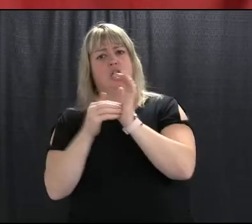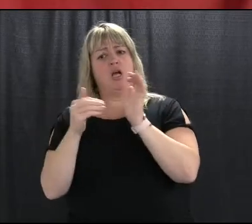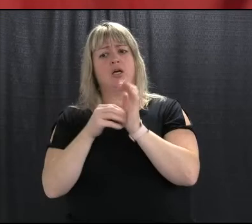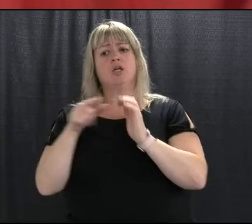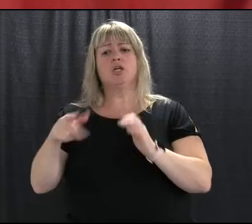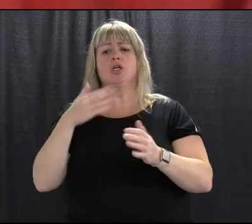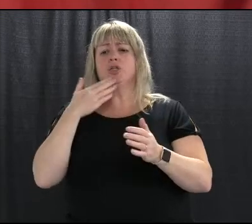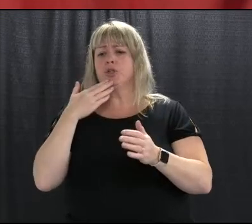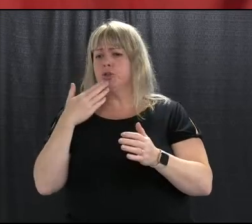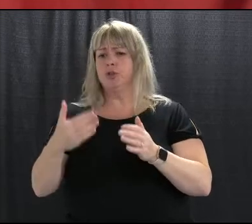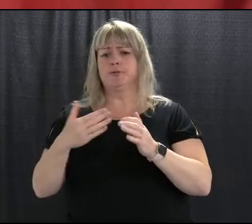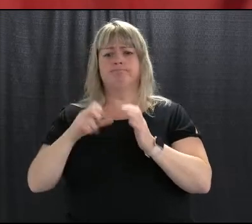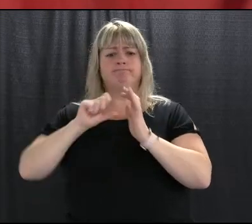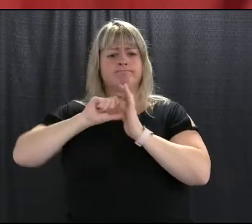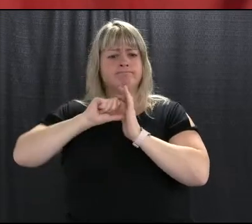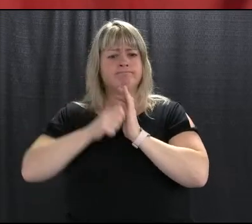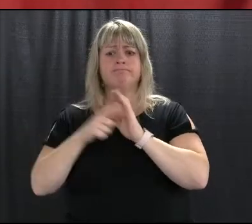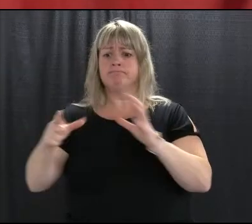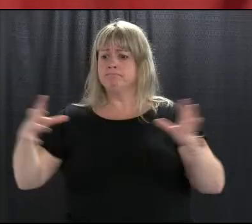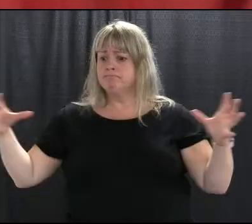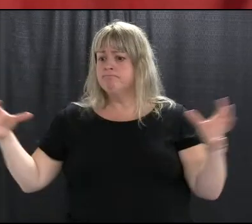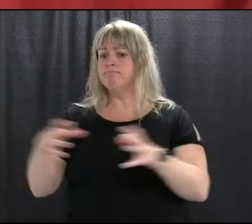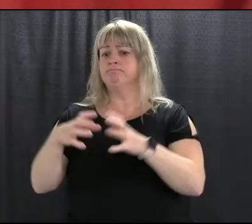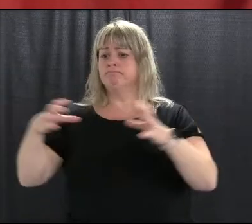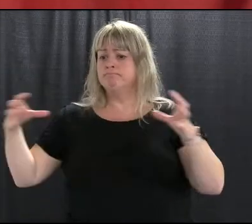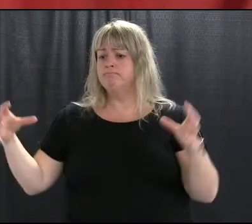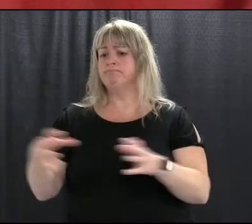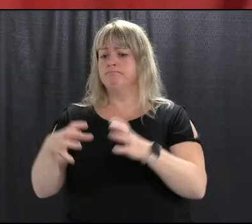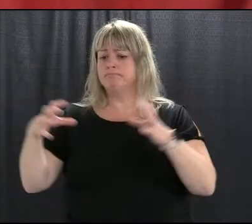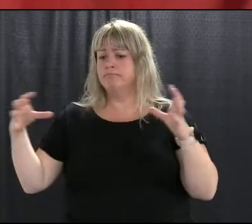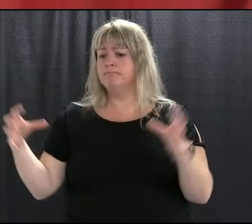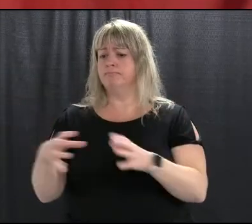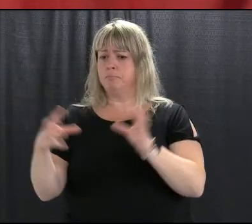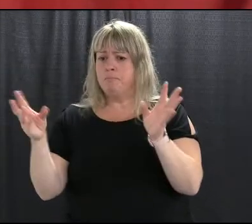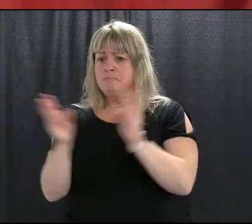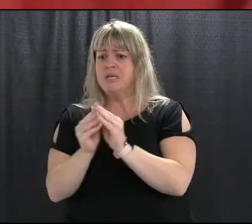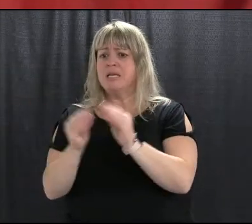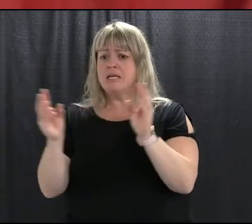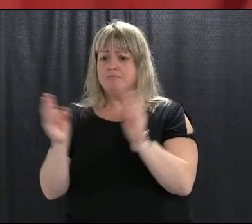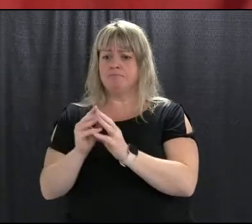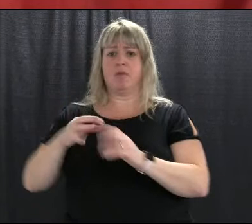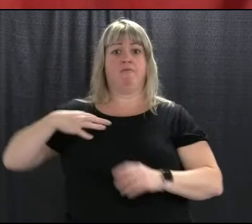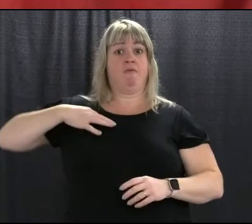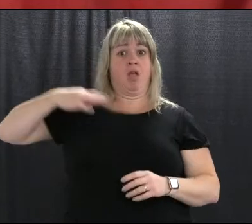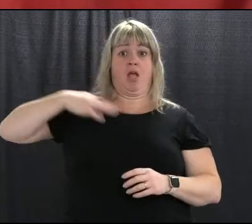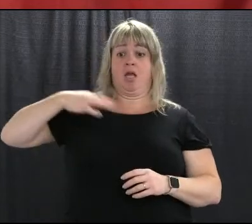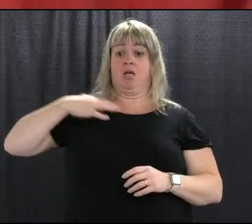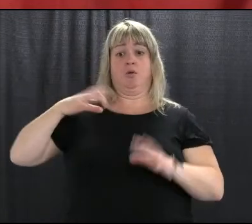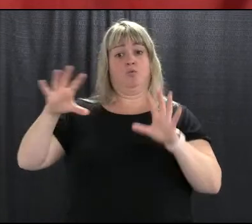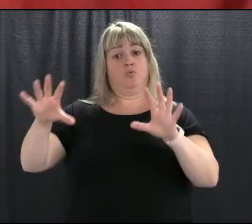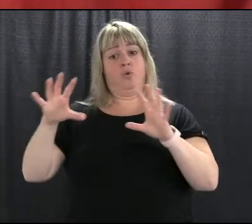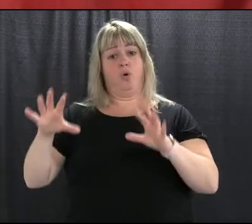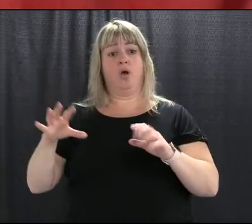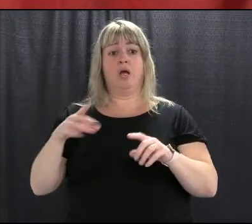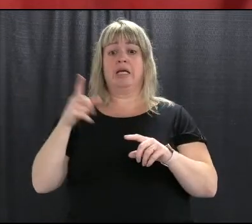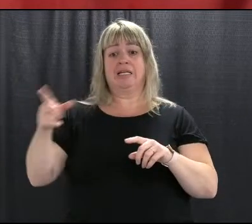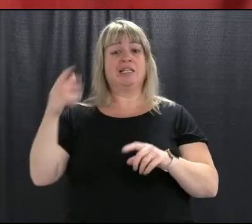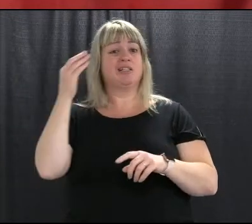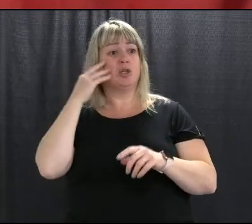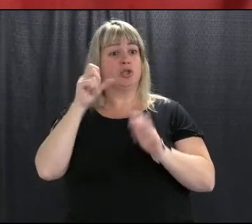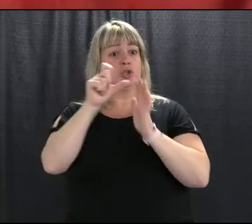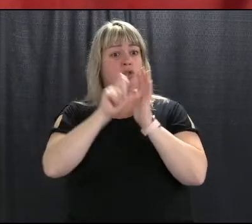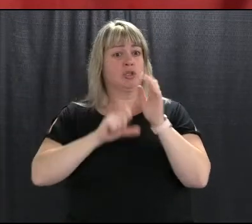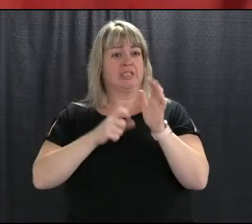that they have shown to continue meeting to address the medium and long-term recommendations. As surgical demand grows,